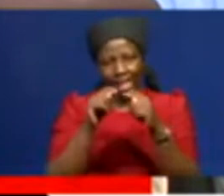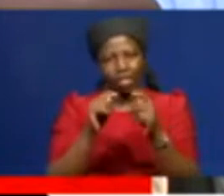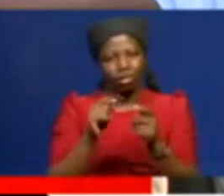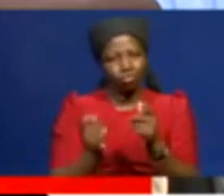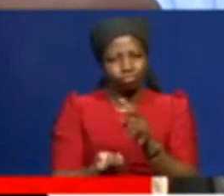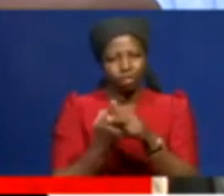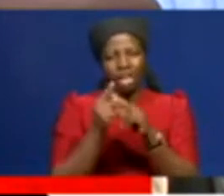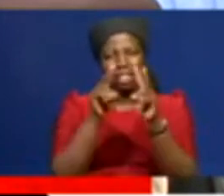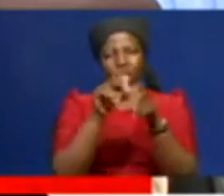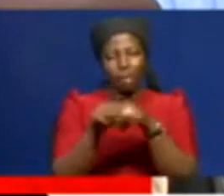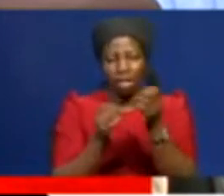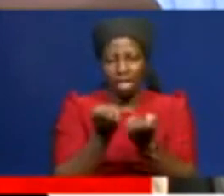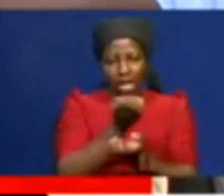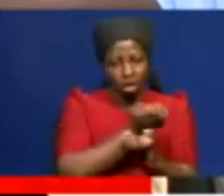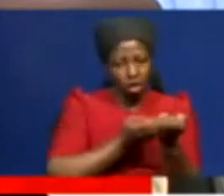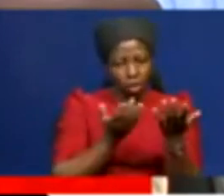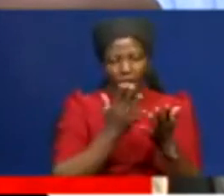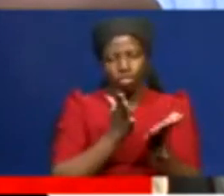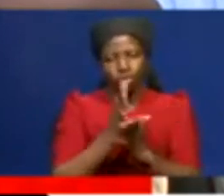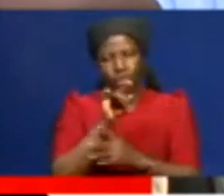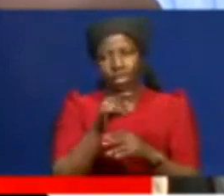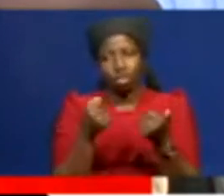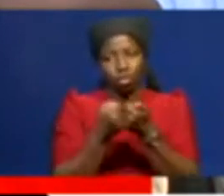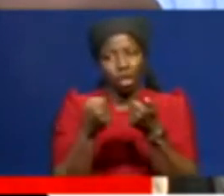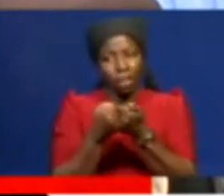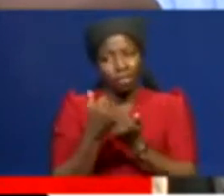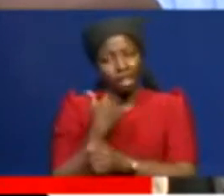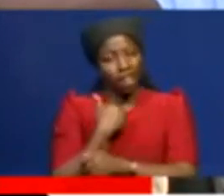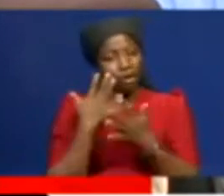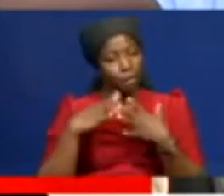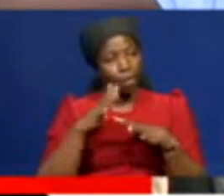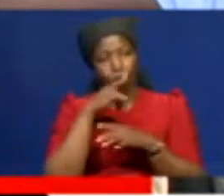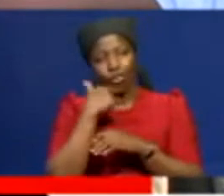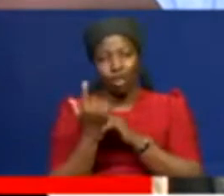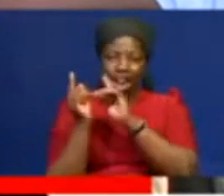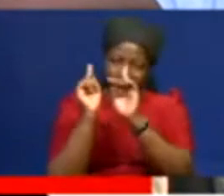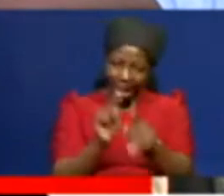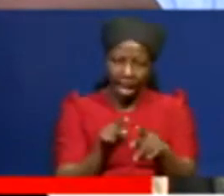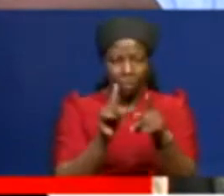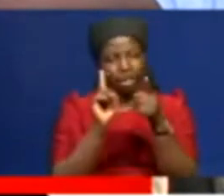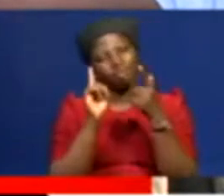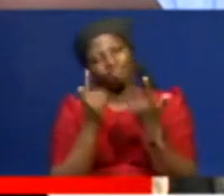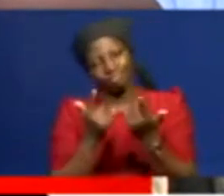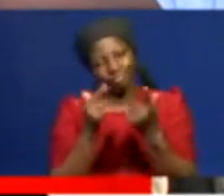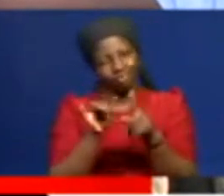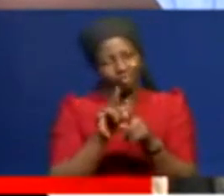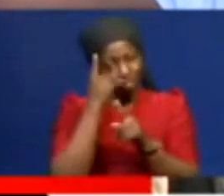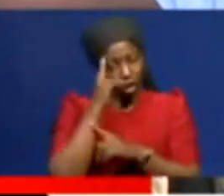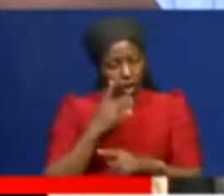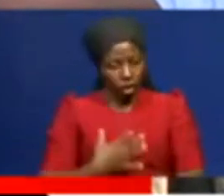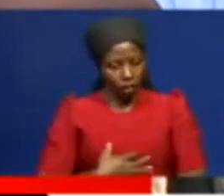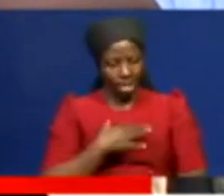whereby through this tournament, we have people who are coming here in terms of tourism. So it's called sports tourism. Mm-hmm. When